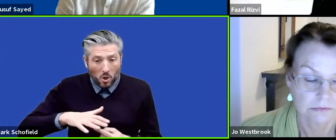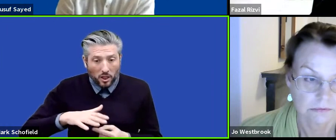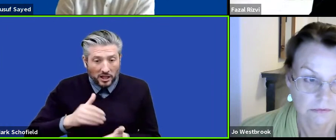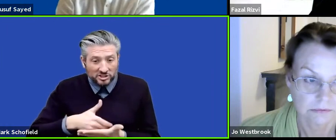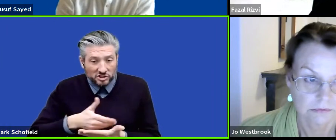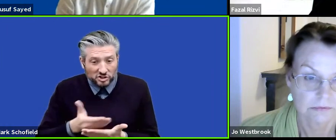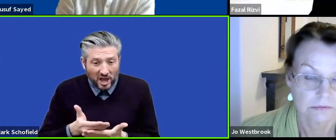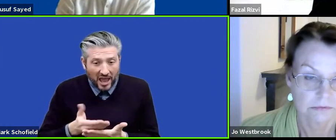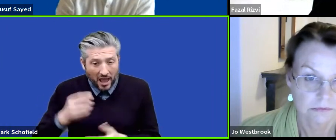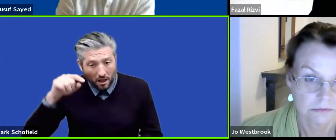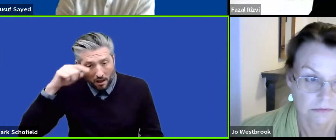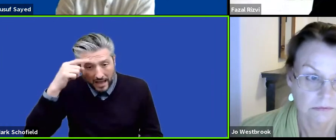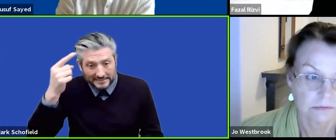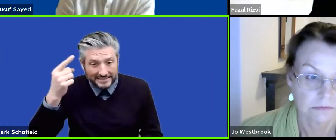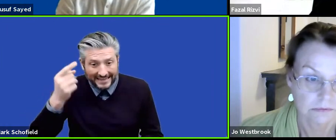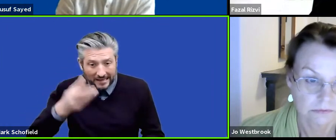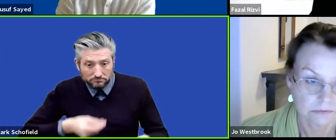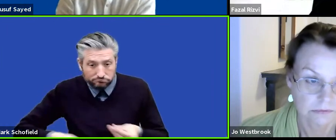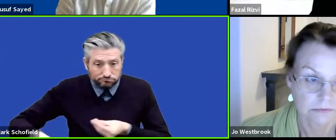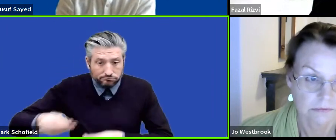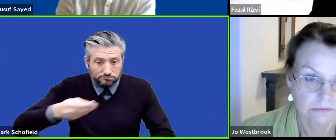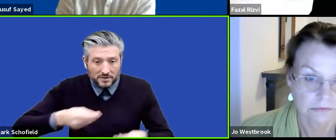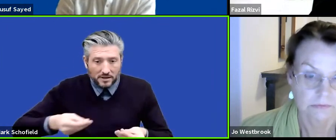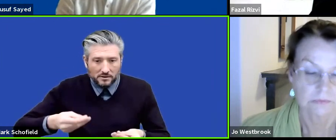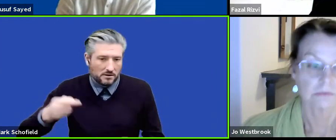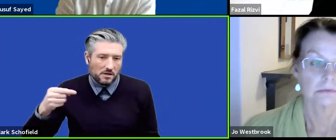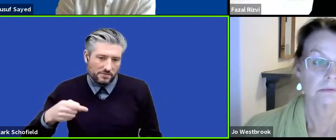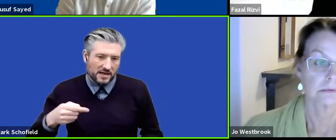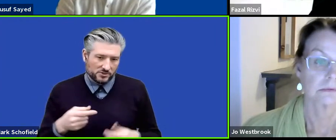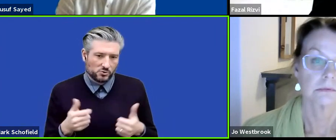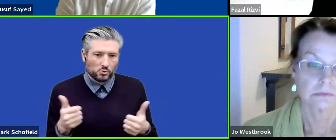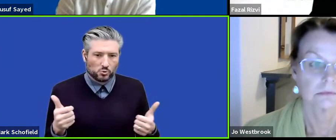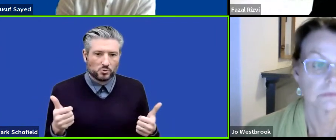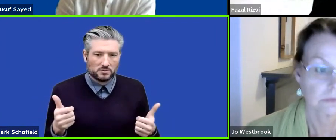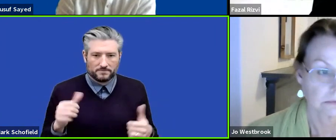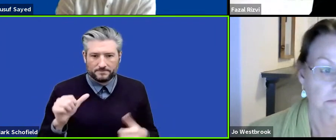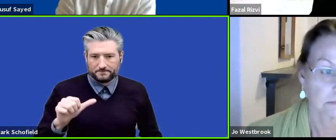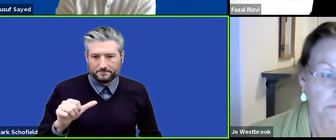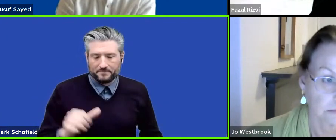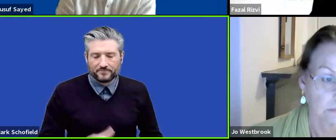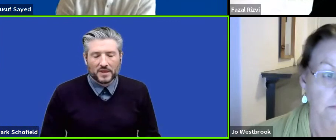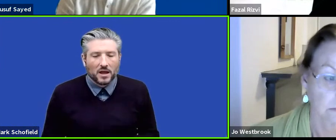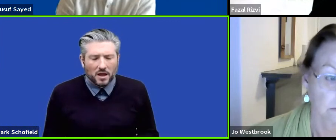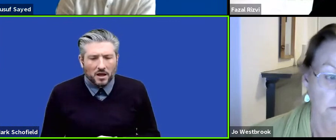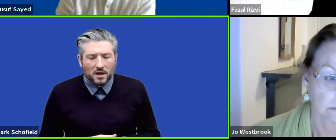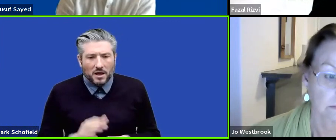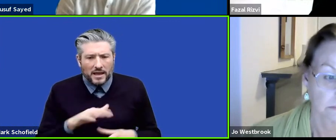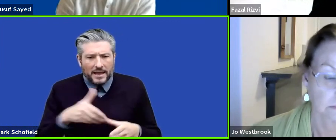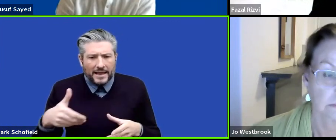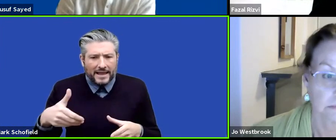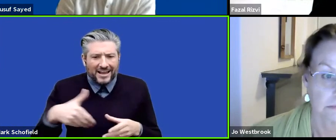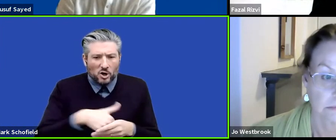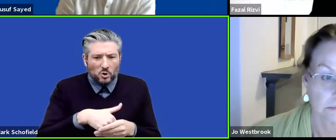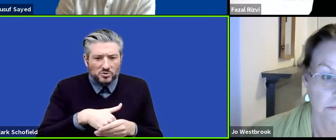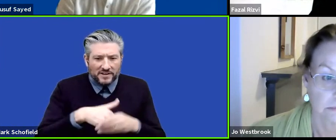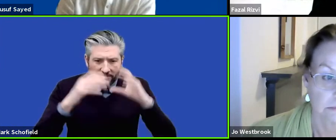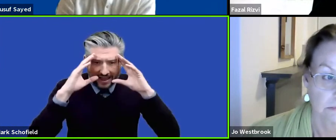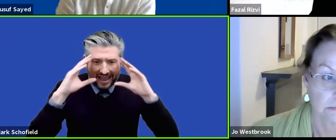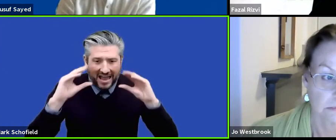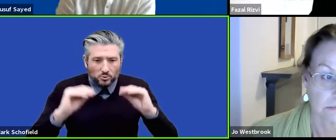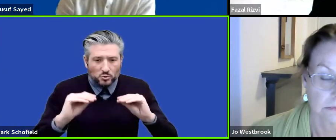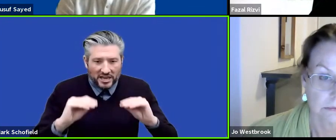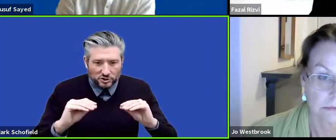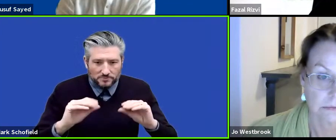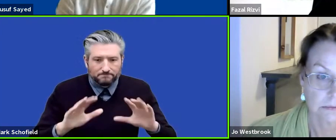and knowledge, then that's certainly a good thing. I read the question about inclusive education, and our Fazal can comment, but my view